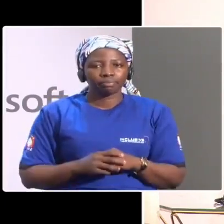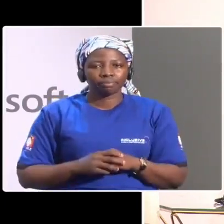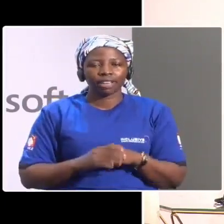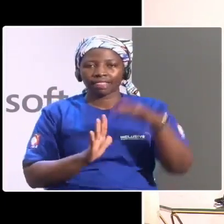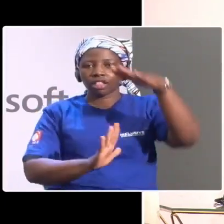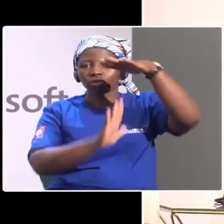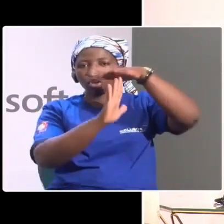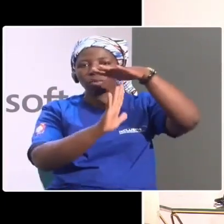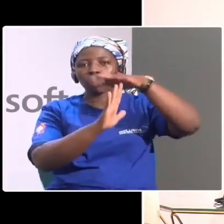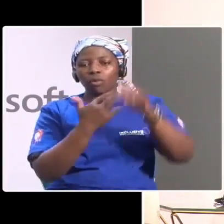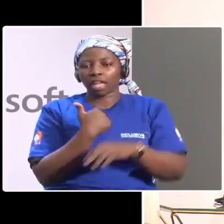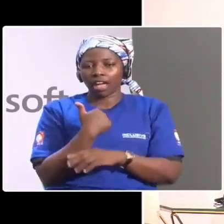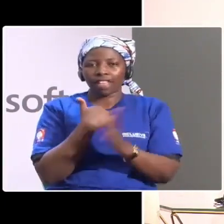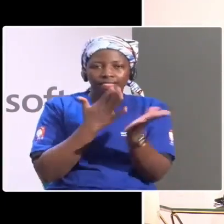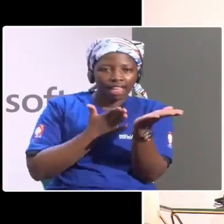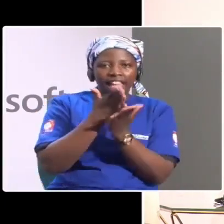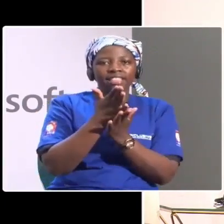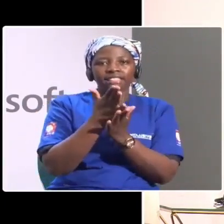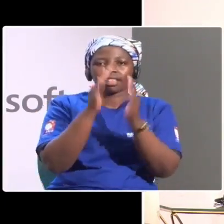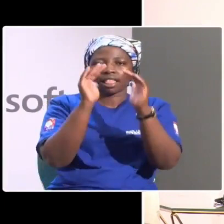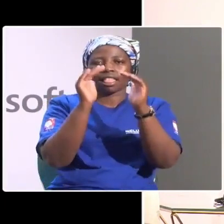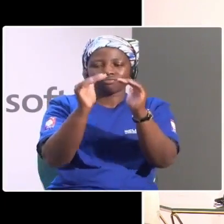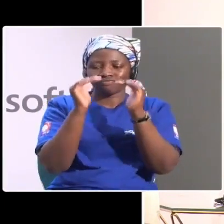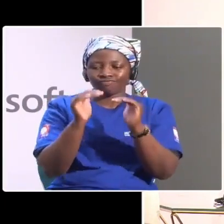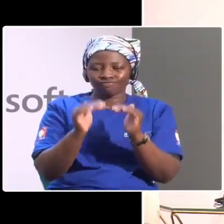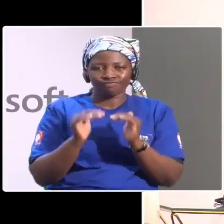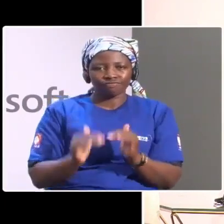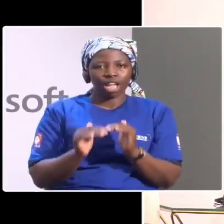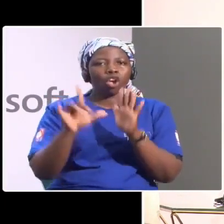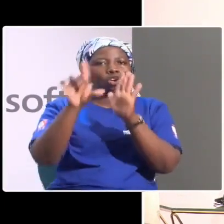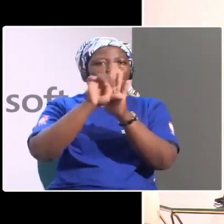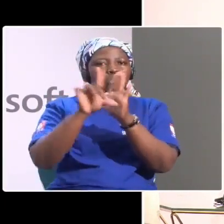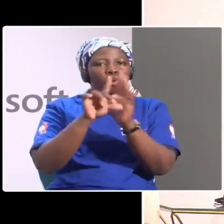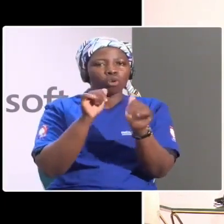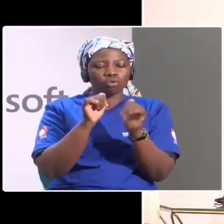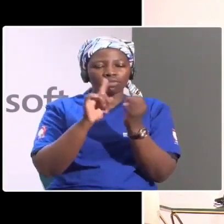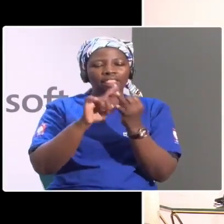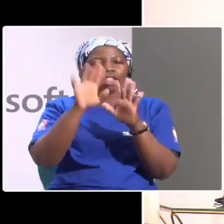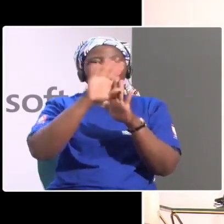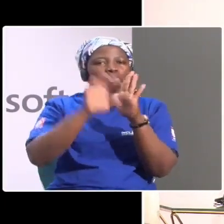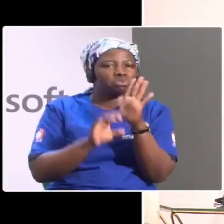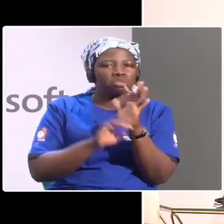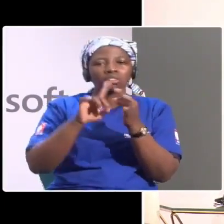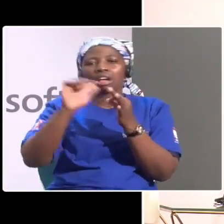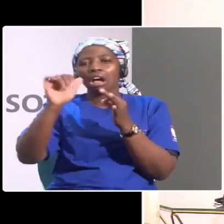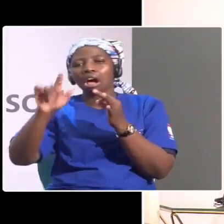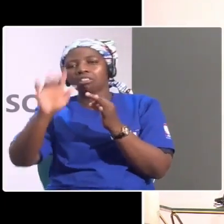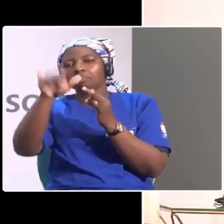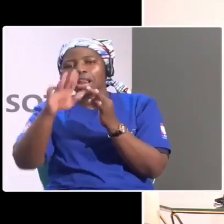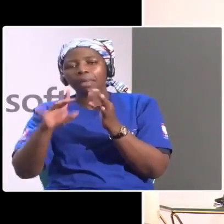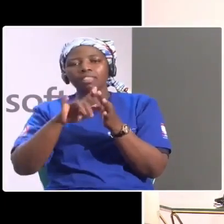very top, we have the rights, then the various categories of laws, the constitutions, the acts of parliament,